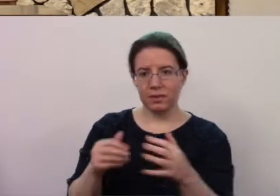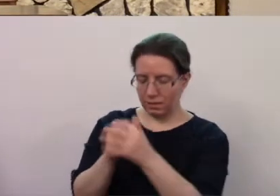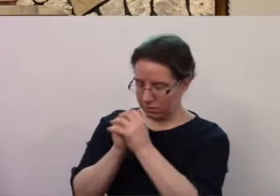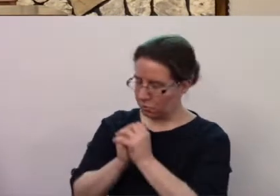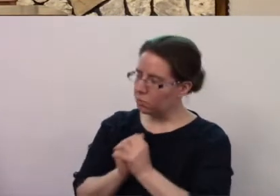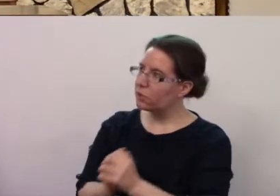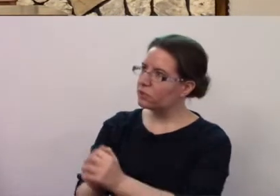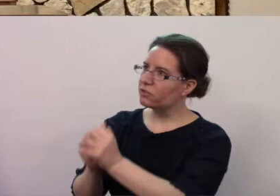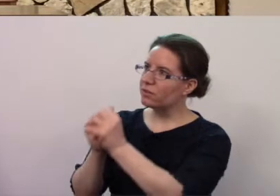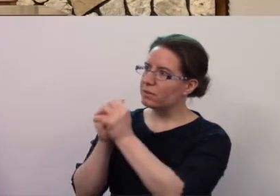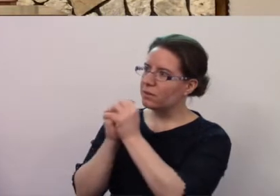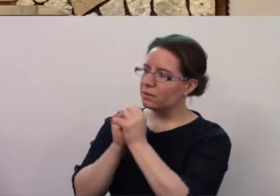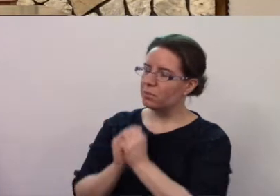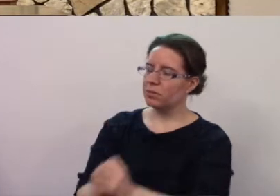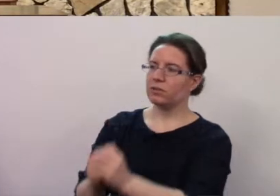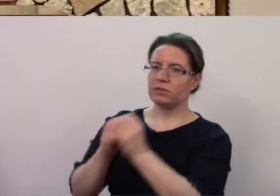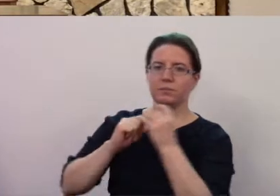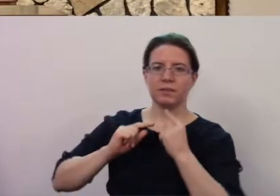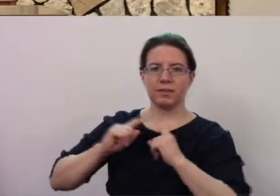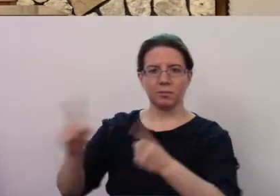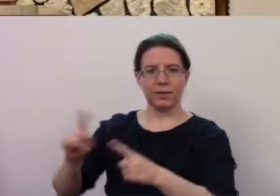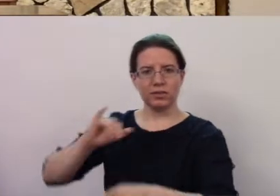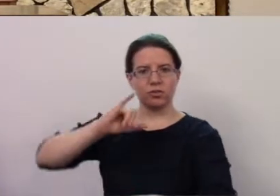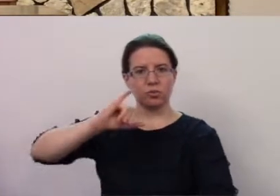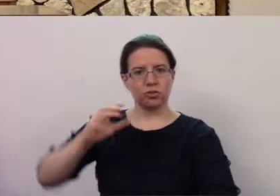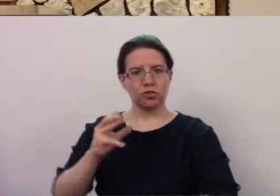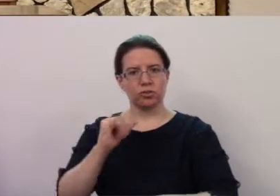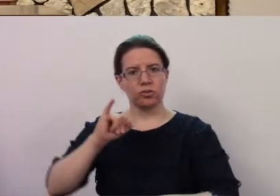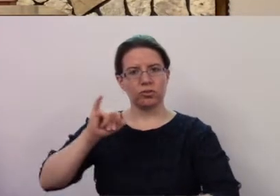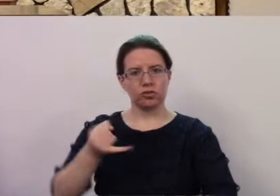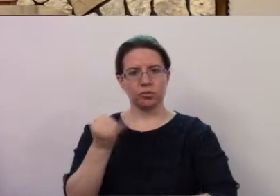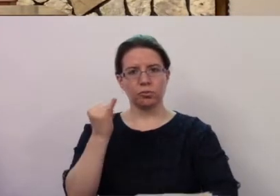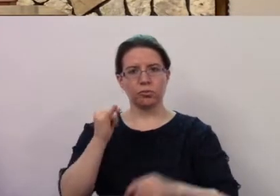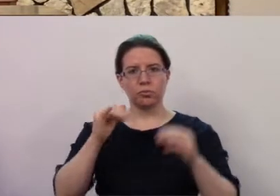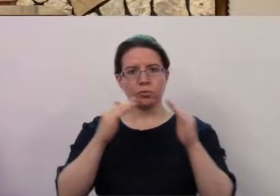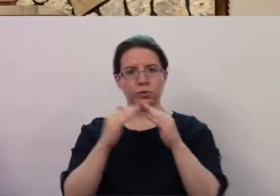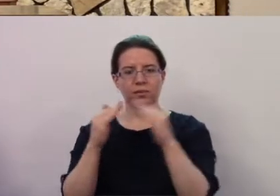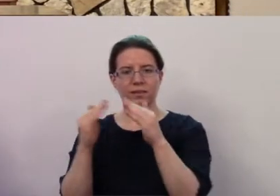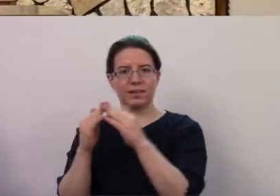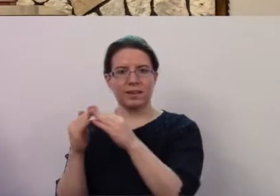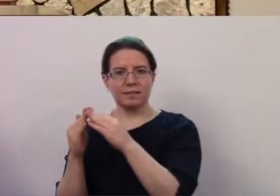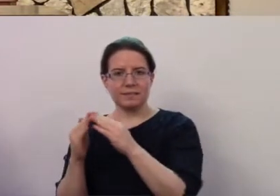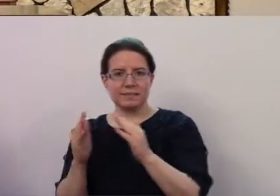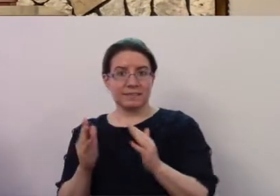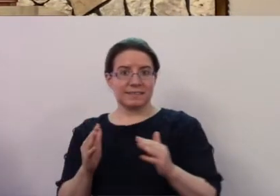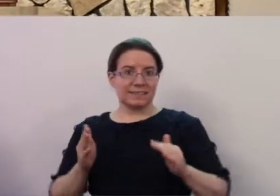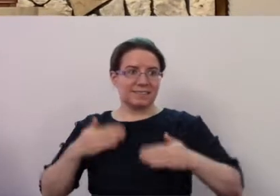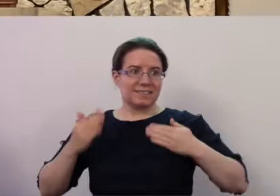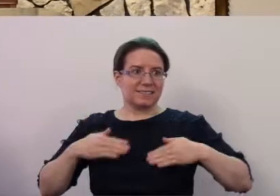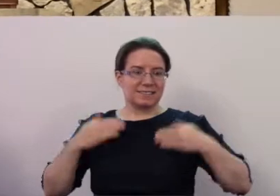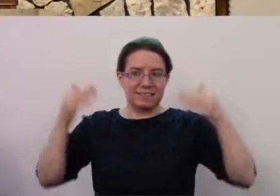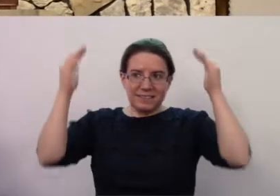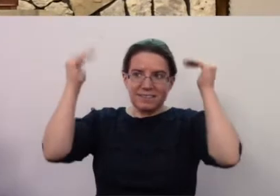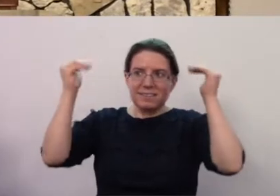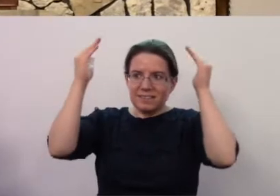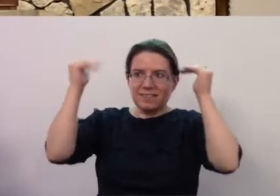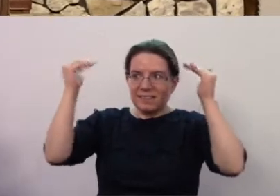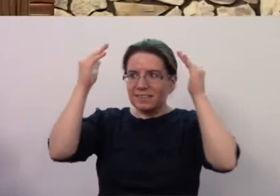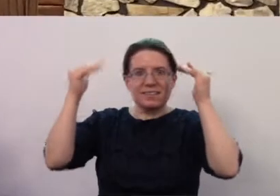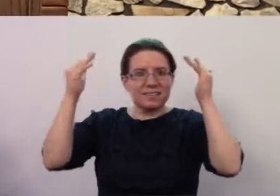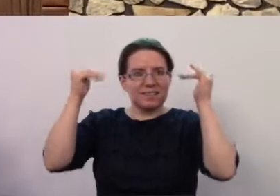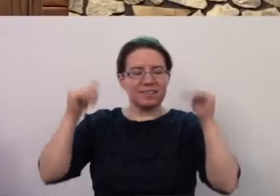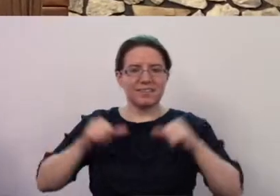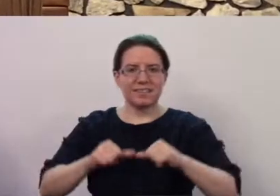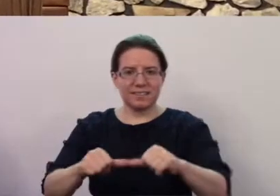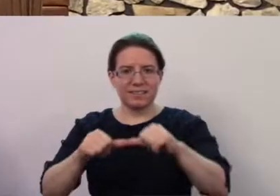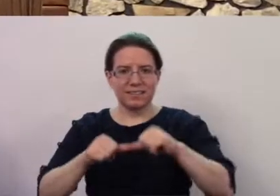it says in Luke 24:52, they worshiped him and returned to Jerusalem with great joy, great expectation.